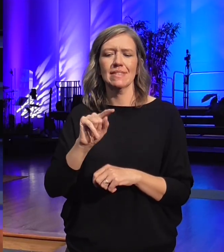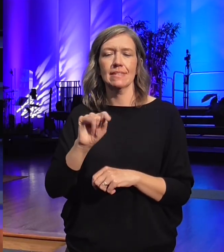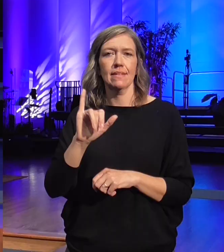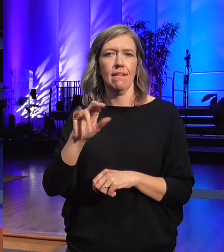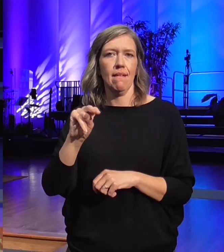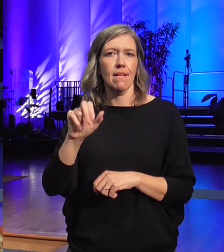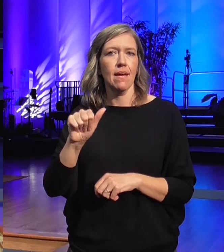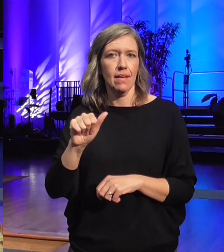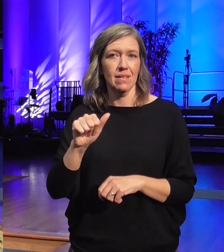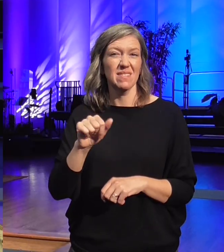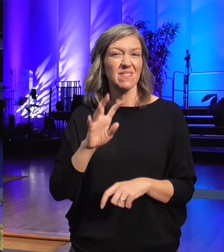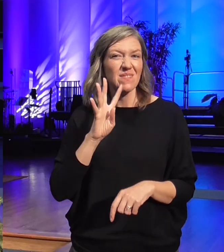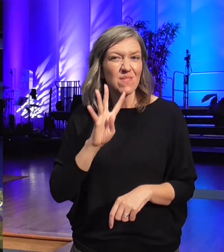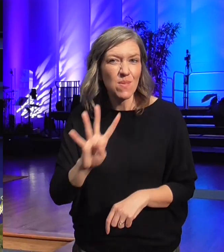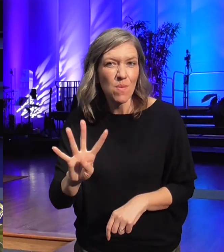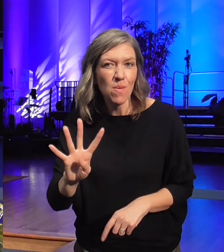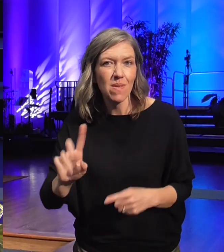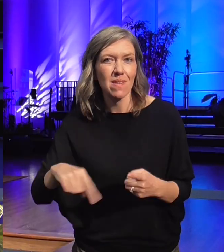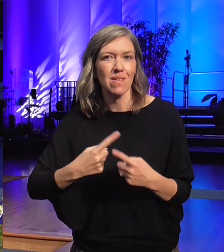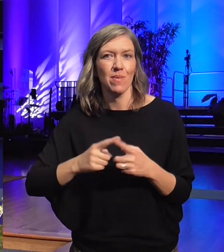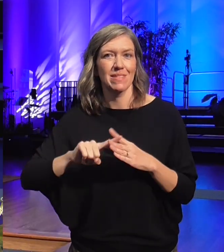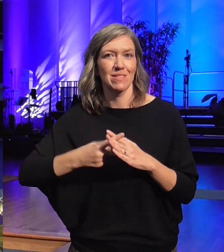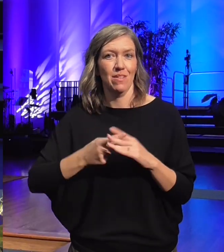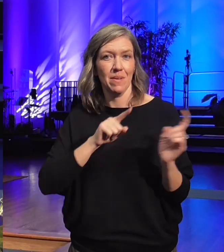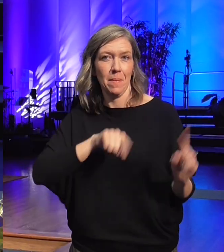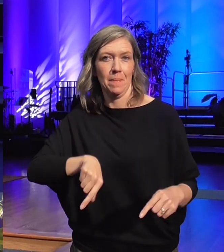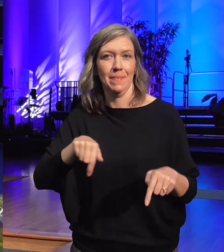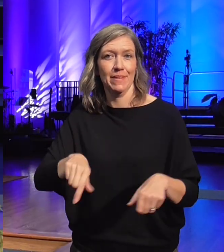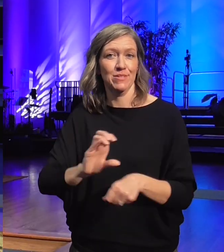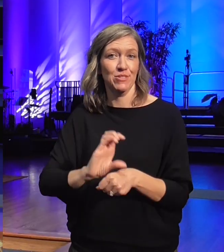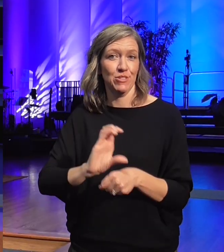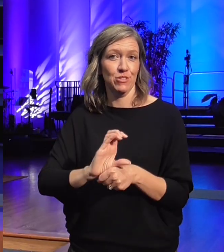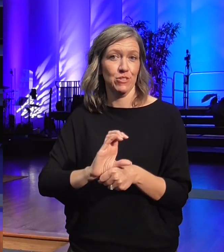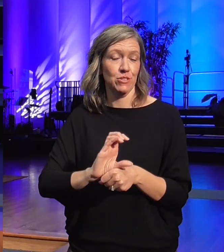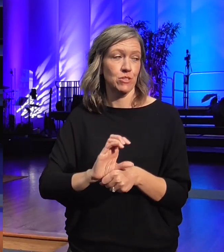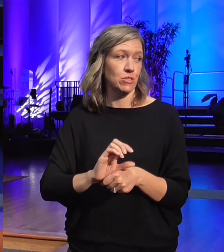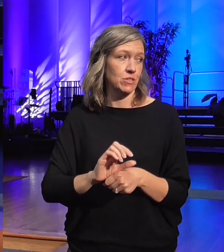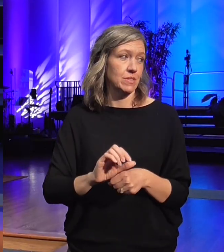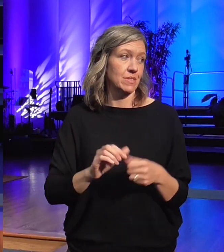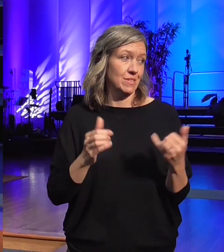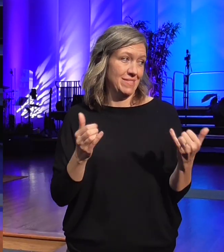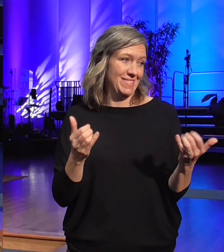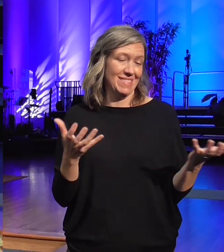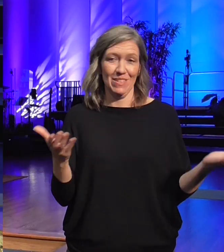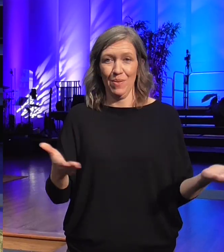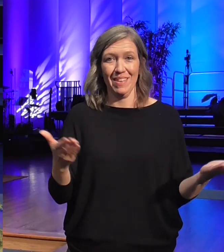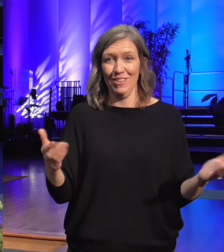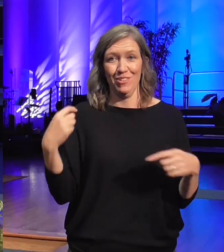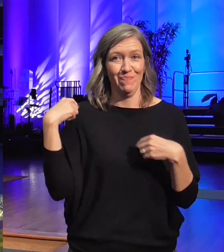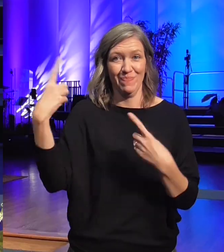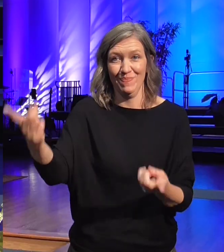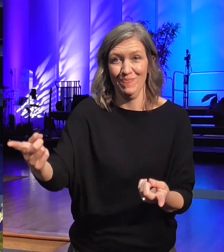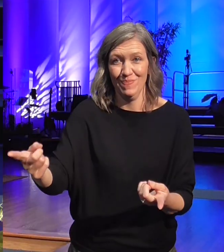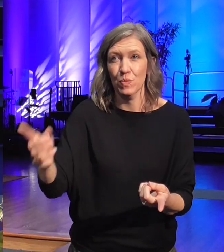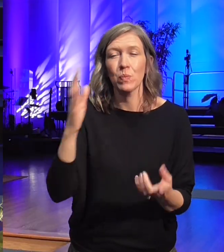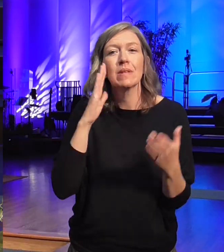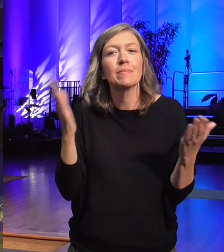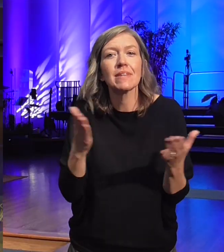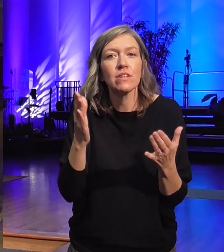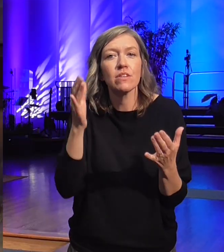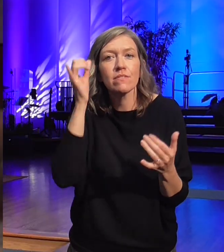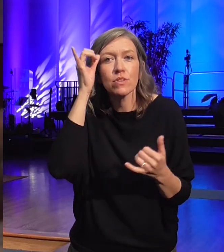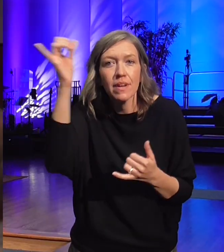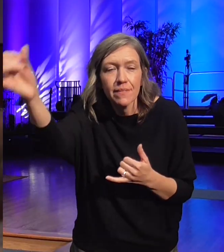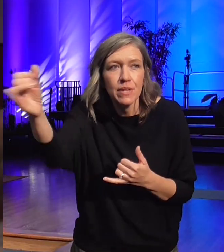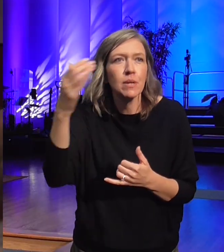4 years old when we first came to Mile High Church. So she's not retiring. We're here for Mile High forever because